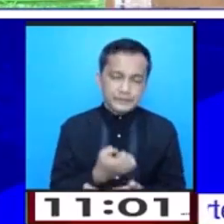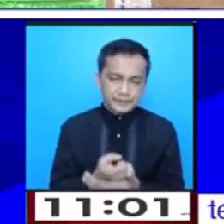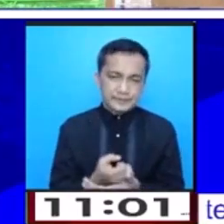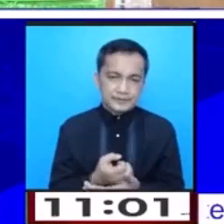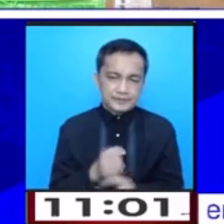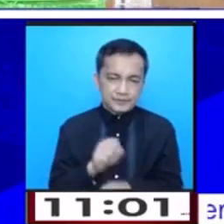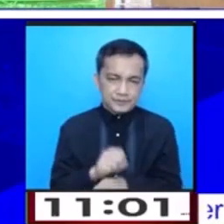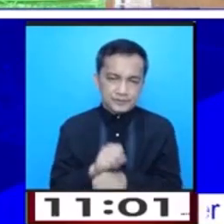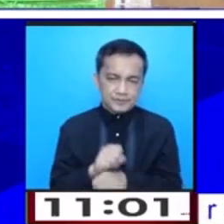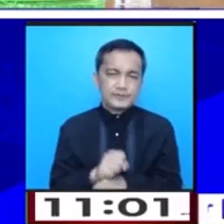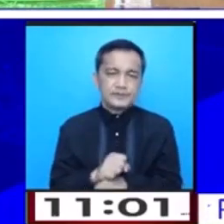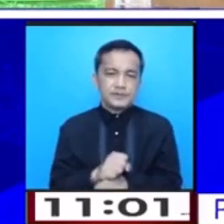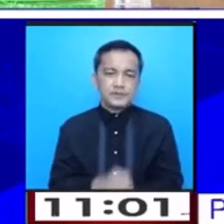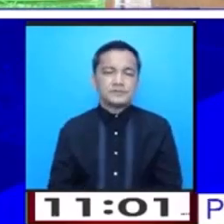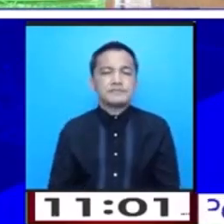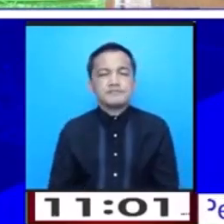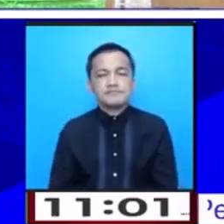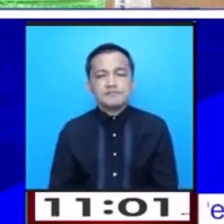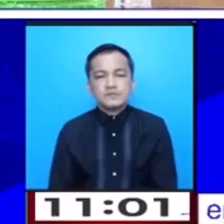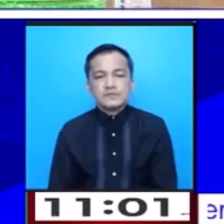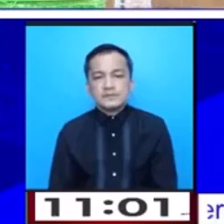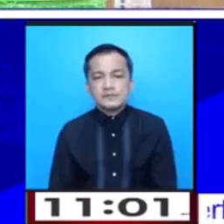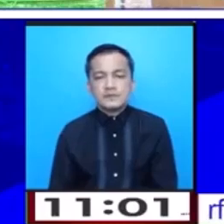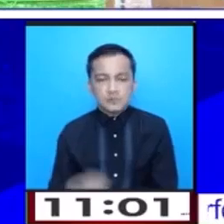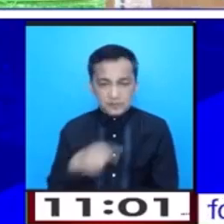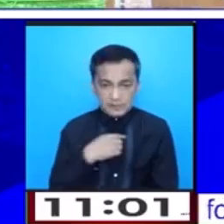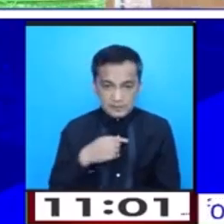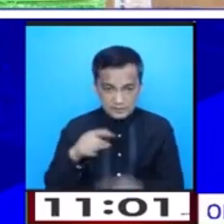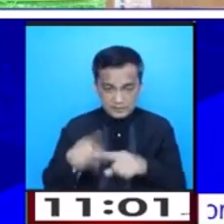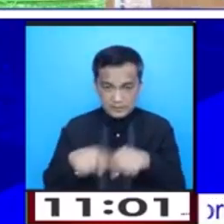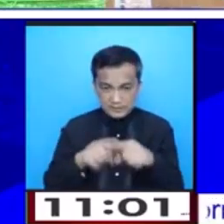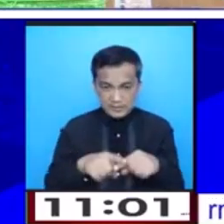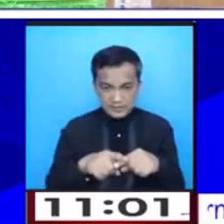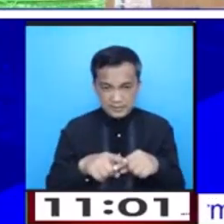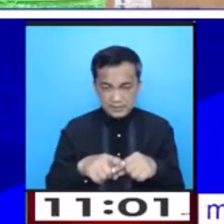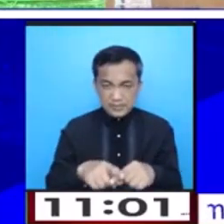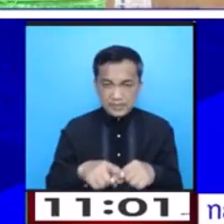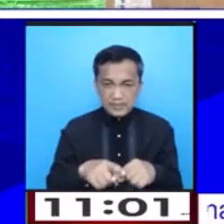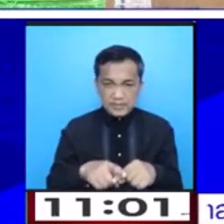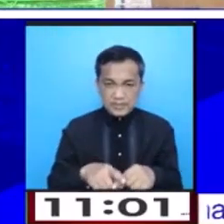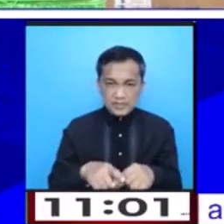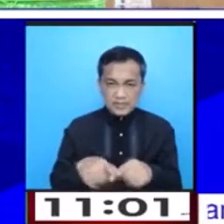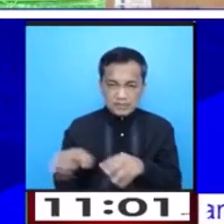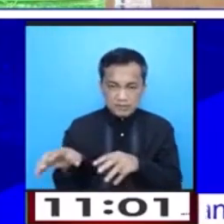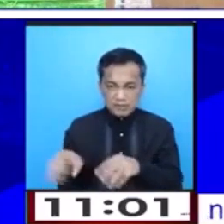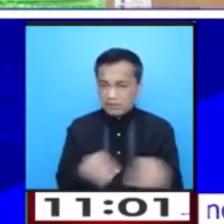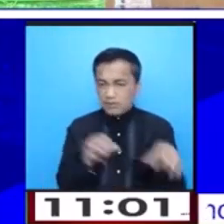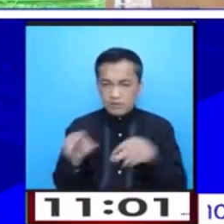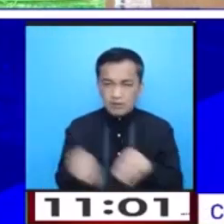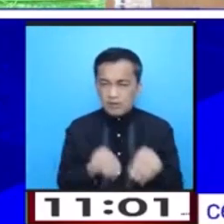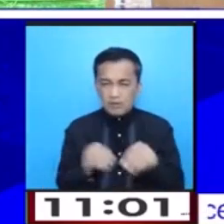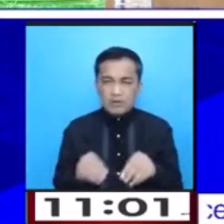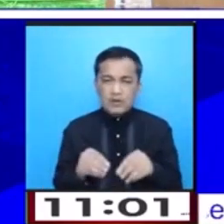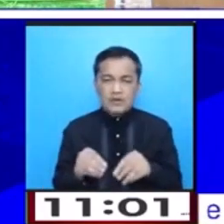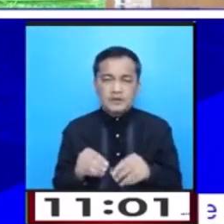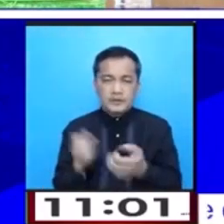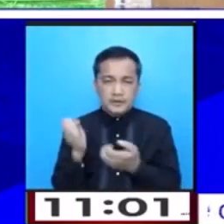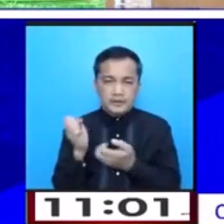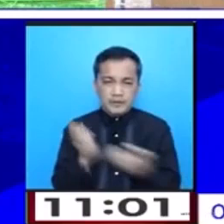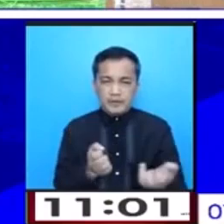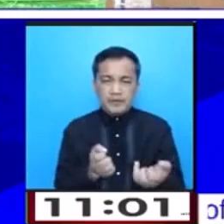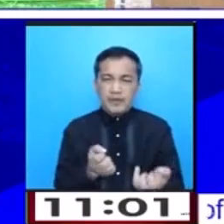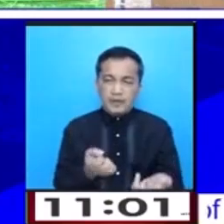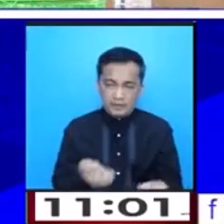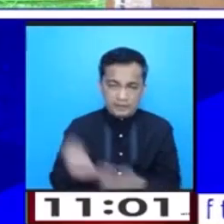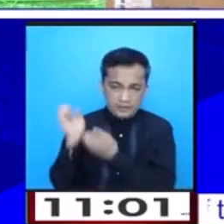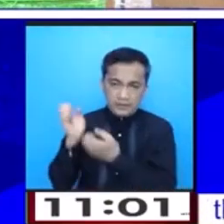do depend a lot on the sea lanes for the movements of our exports and imports,